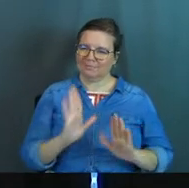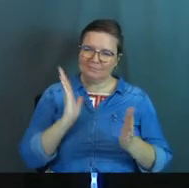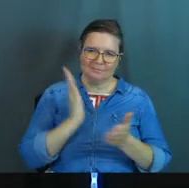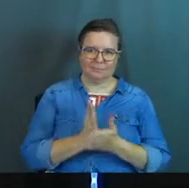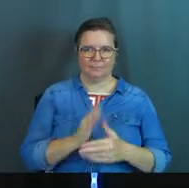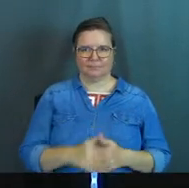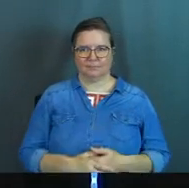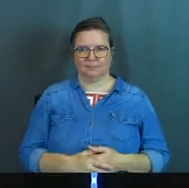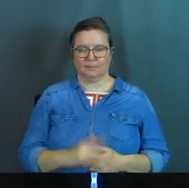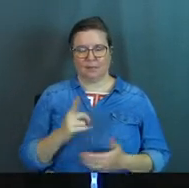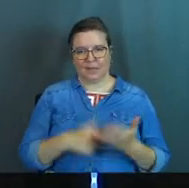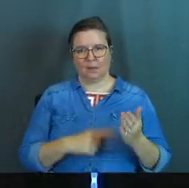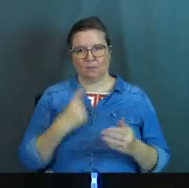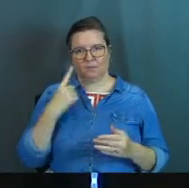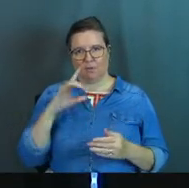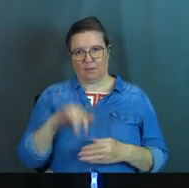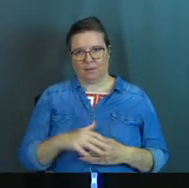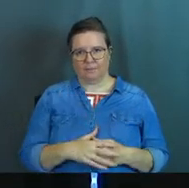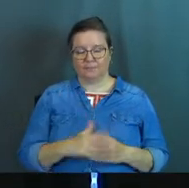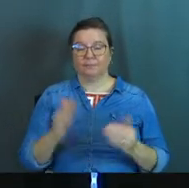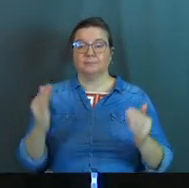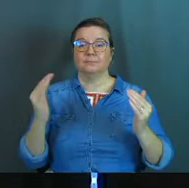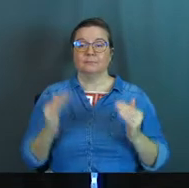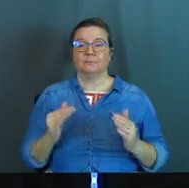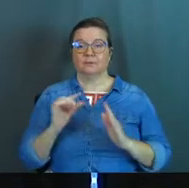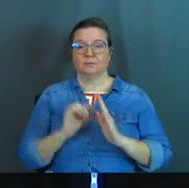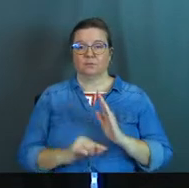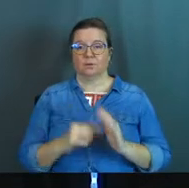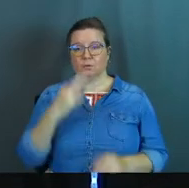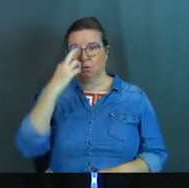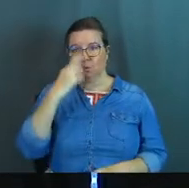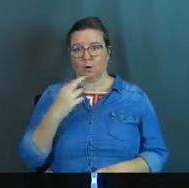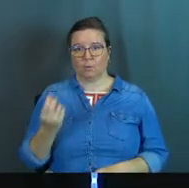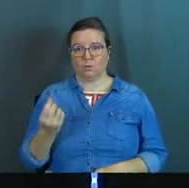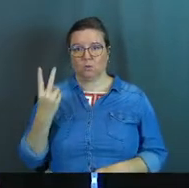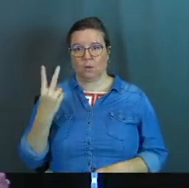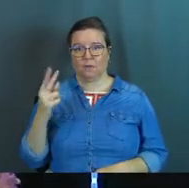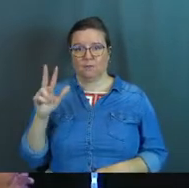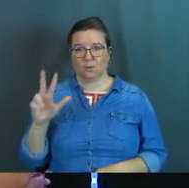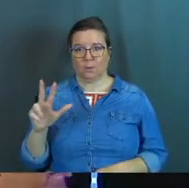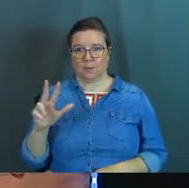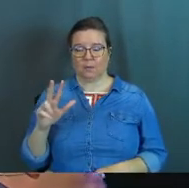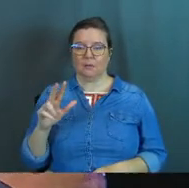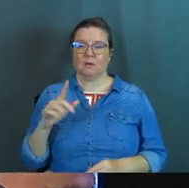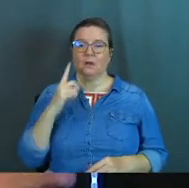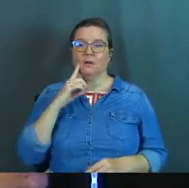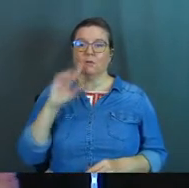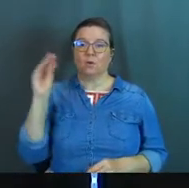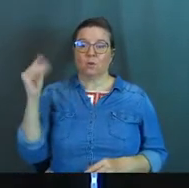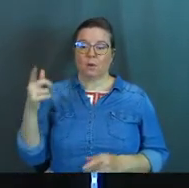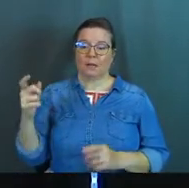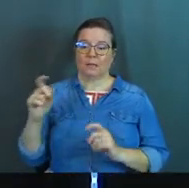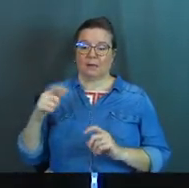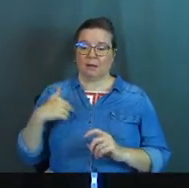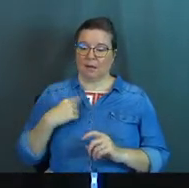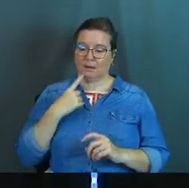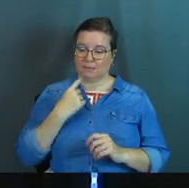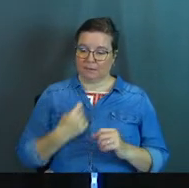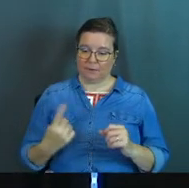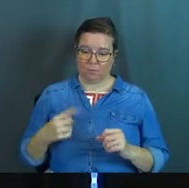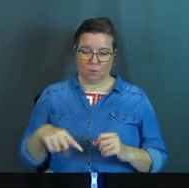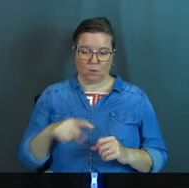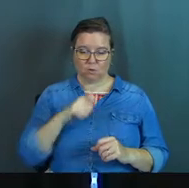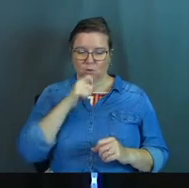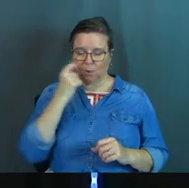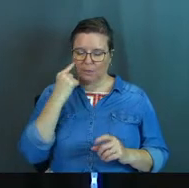That's what it's about. Here's the next verse. Romans 12:3. It says, by the grace given me, I say to every one